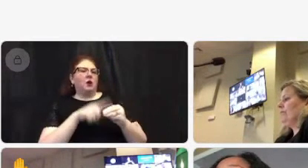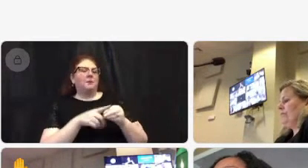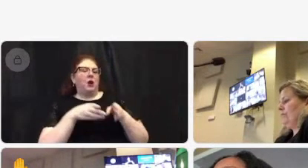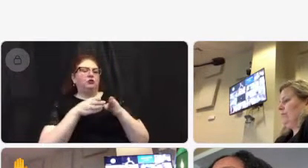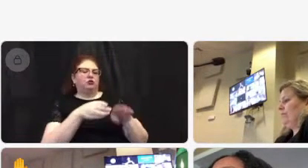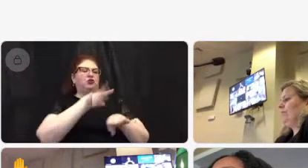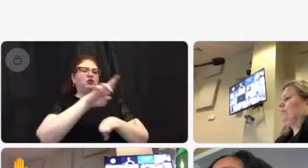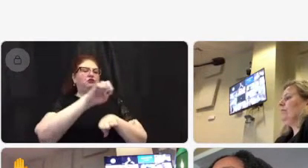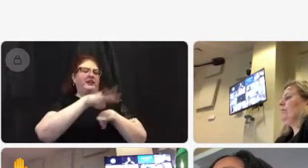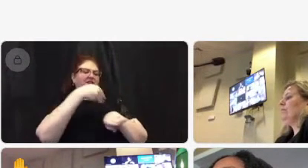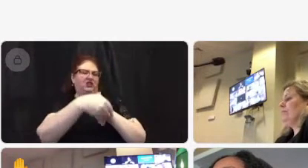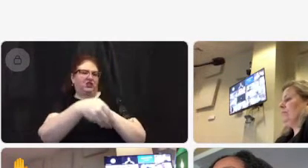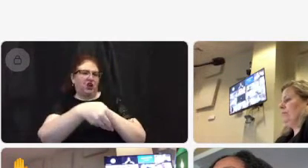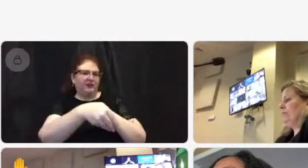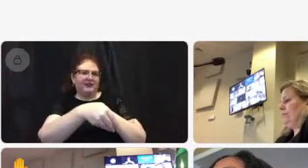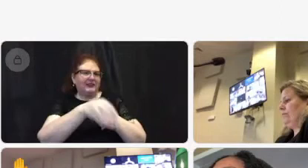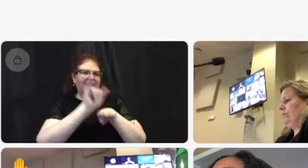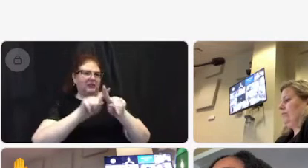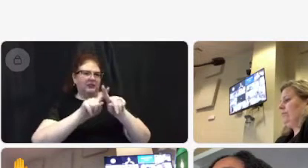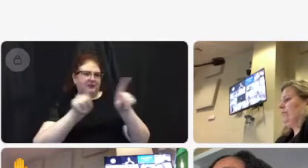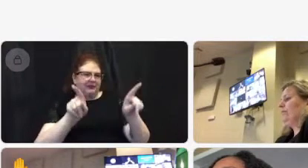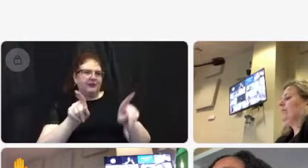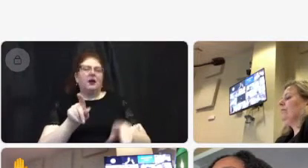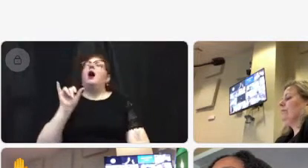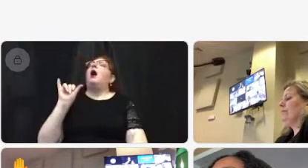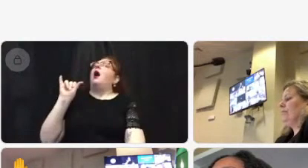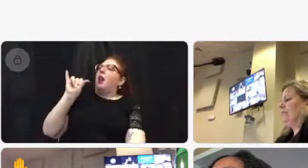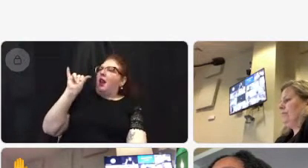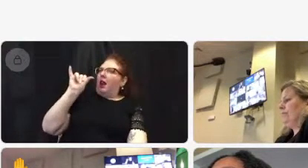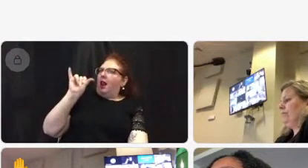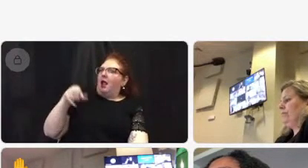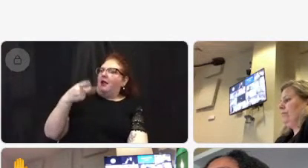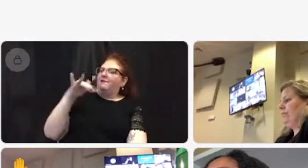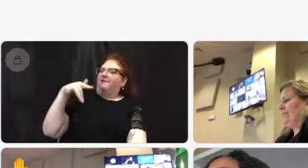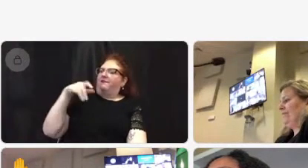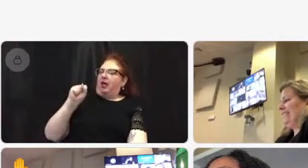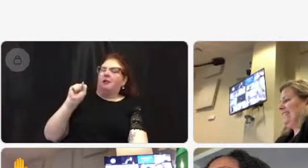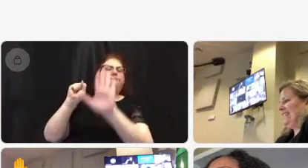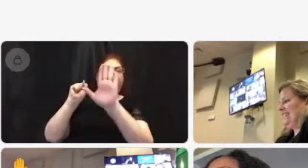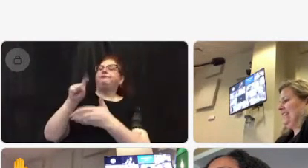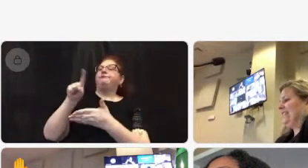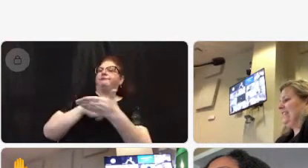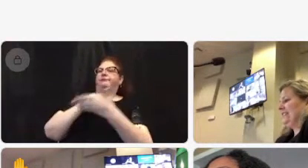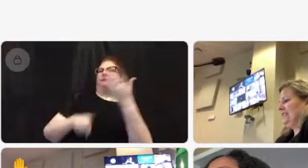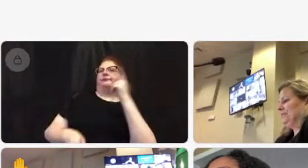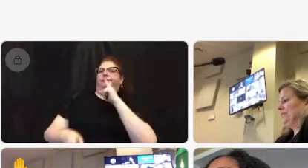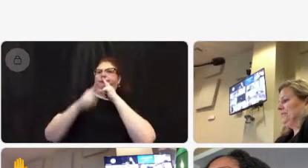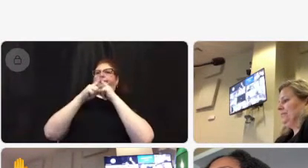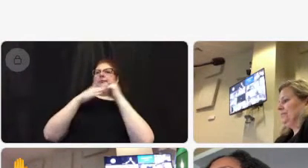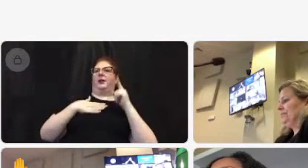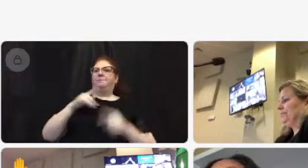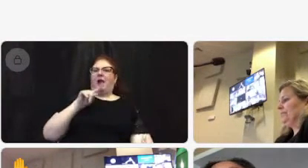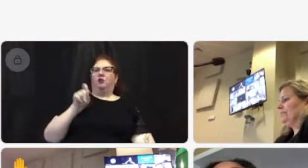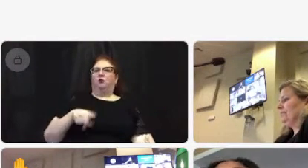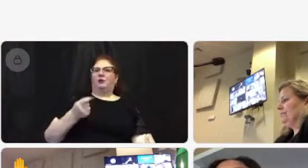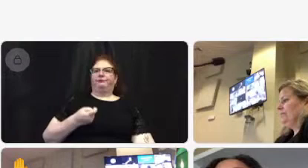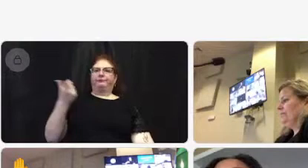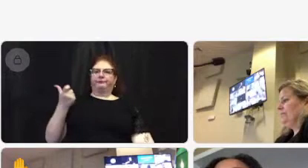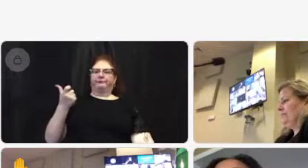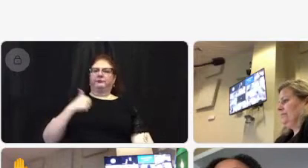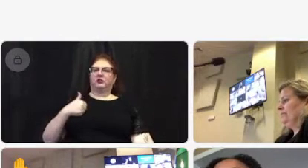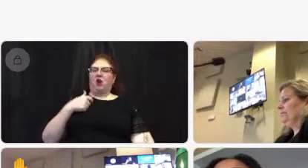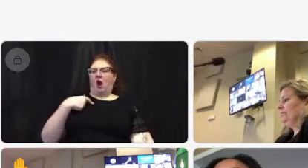repair streets. Oh, I thought you were talking about the two, so. No. Strike my question for the record. I completely misunderstood you, Director Hines. Sorry,